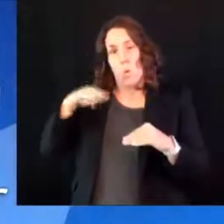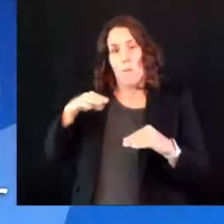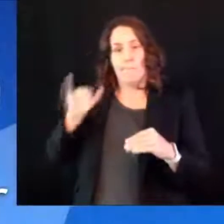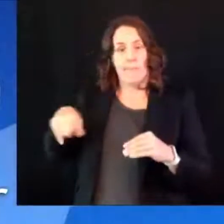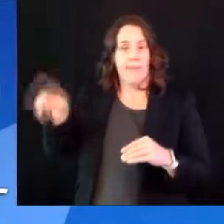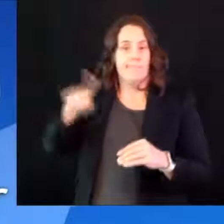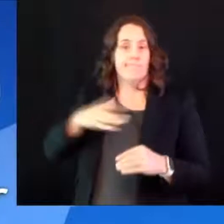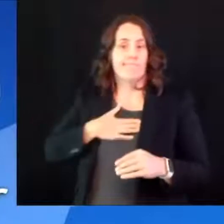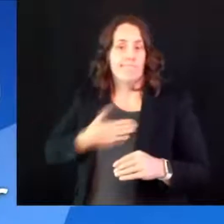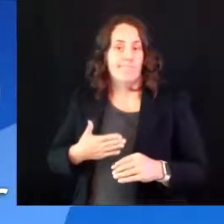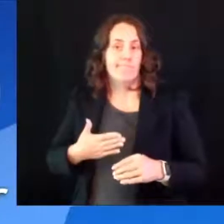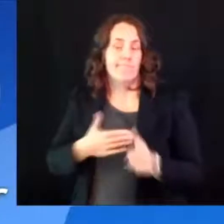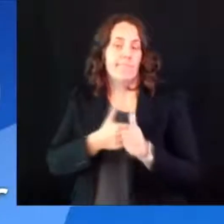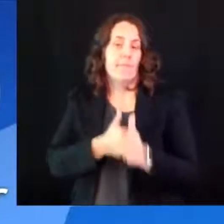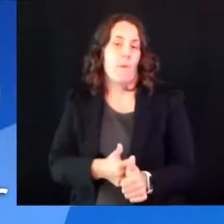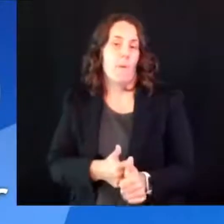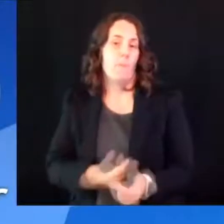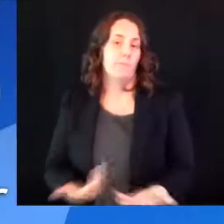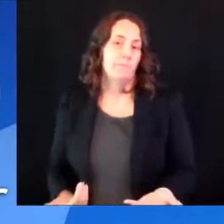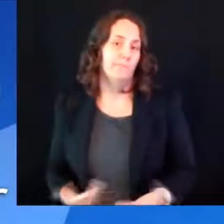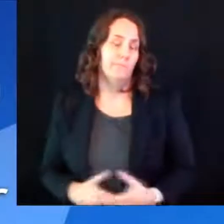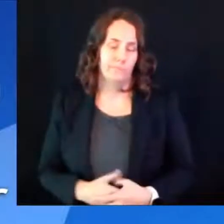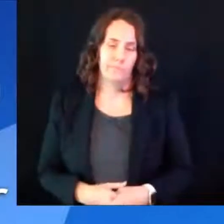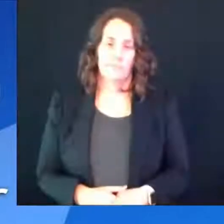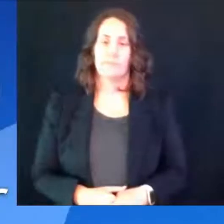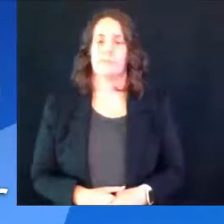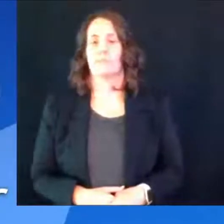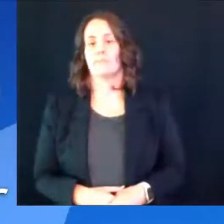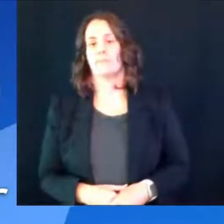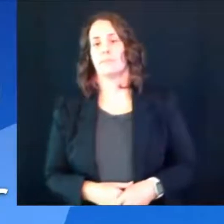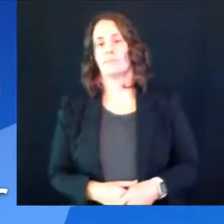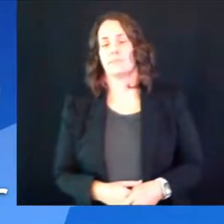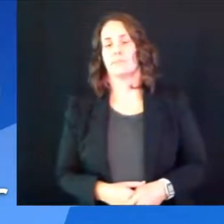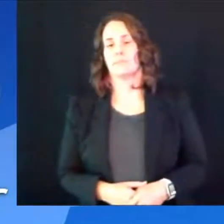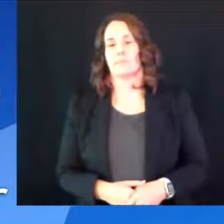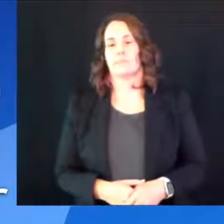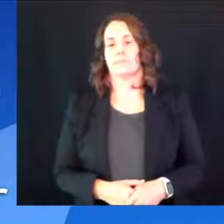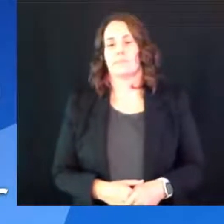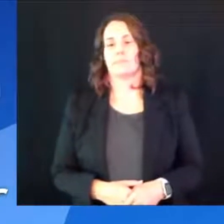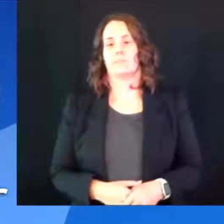Rob Sussman from WTAQ in Green Bay. Rob?